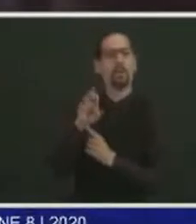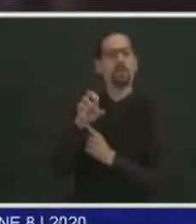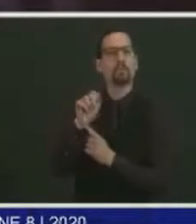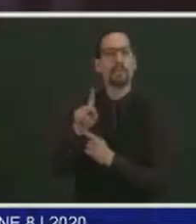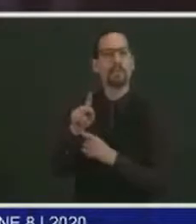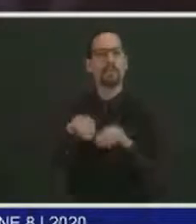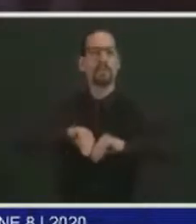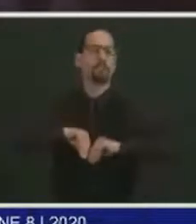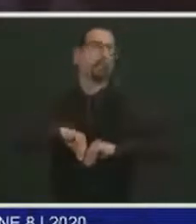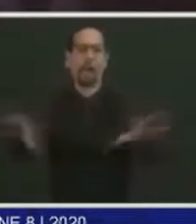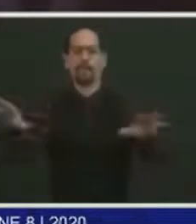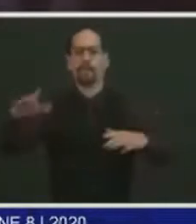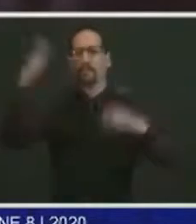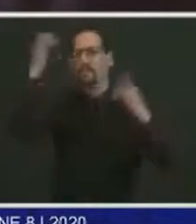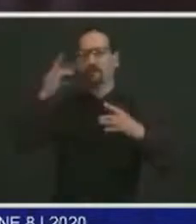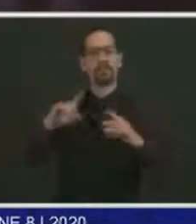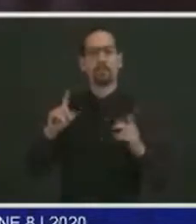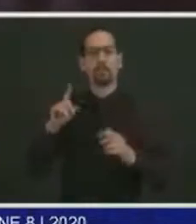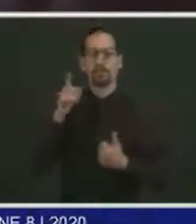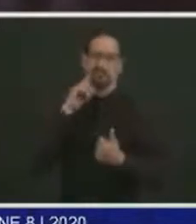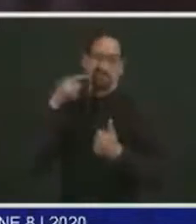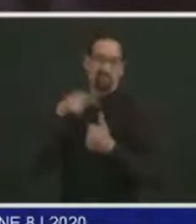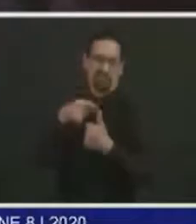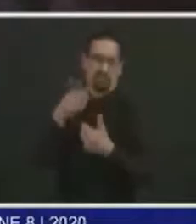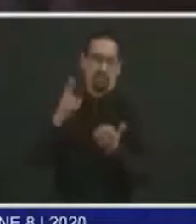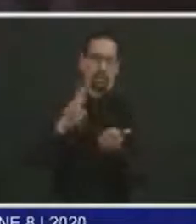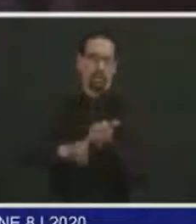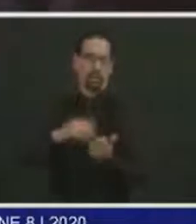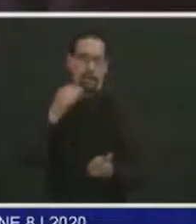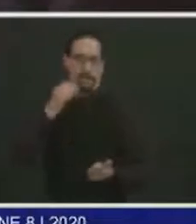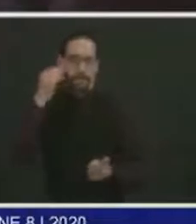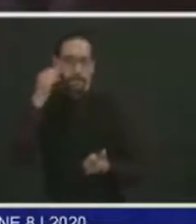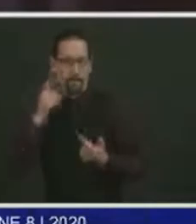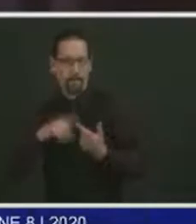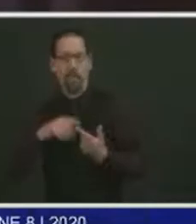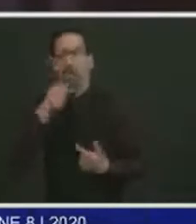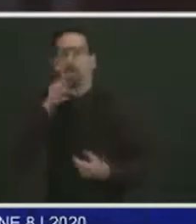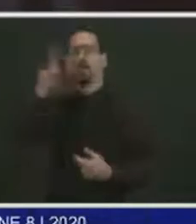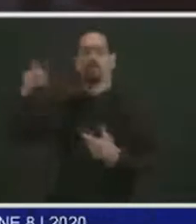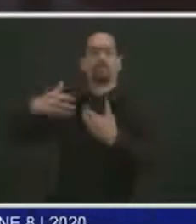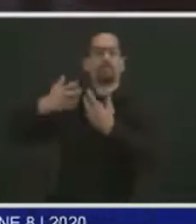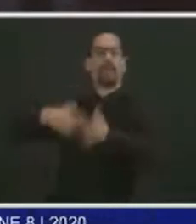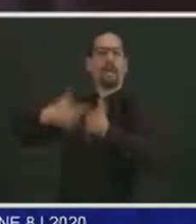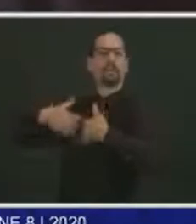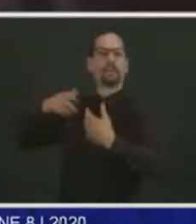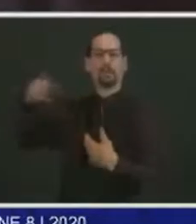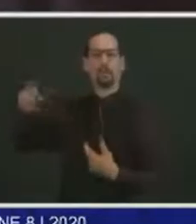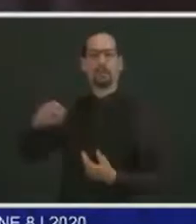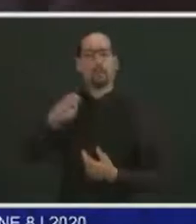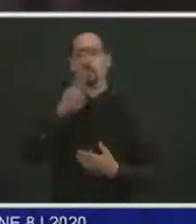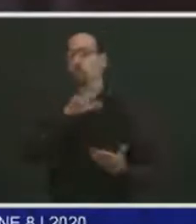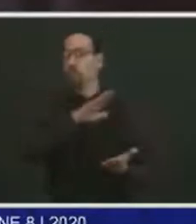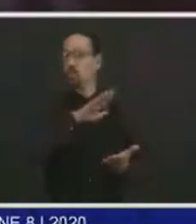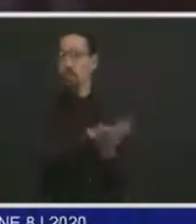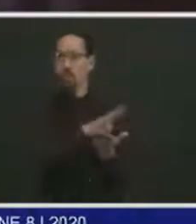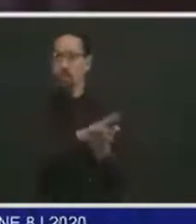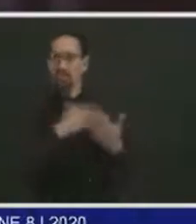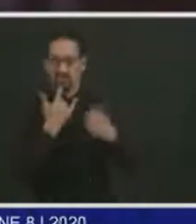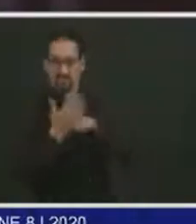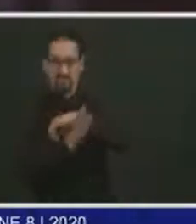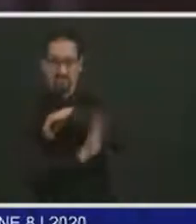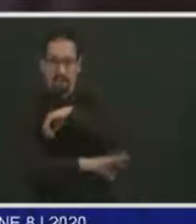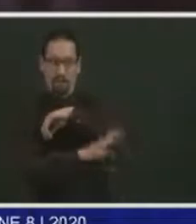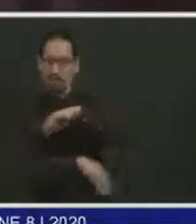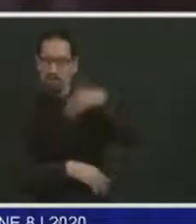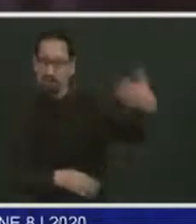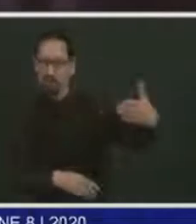a nursing home, maybe in a manufacturing operation, maybe in a school when school's open. We know there